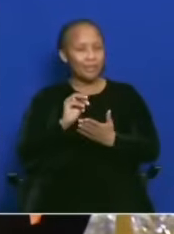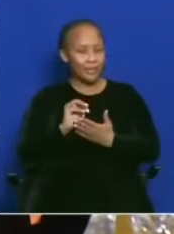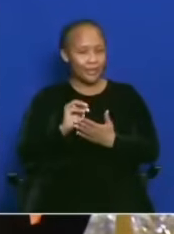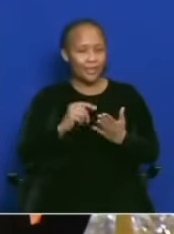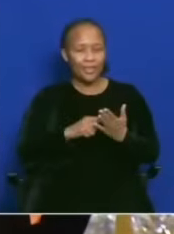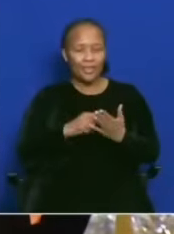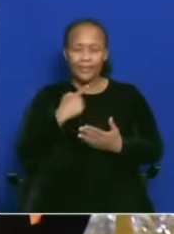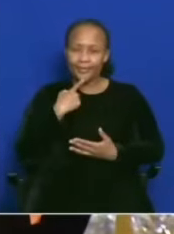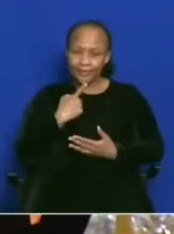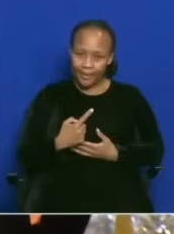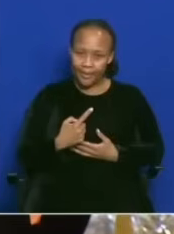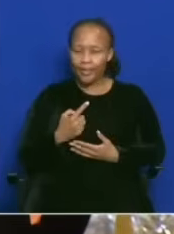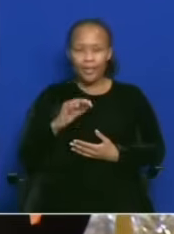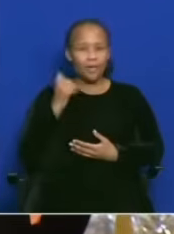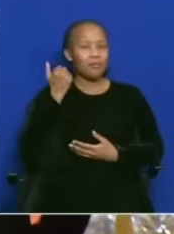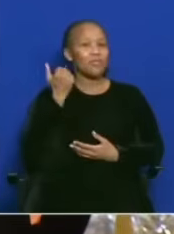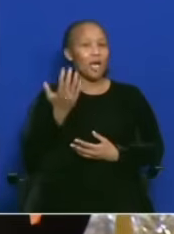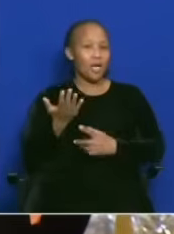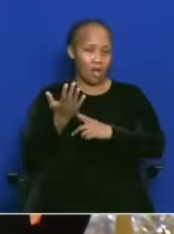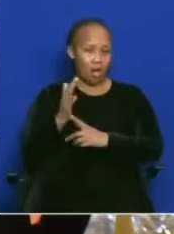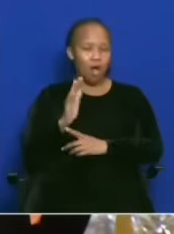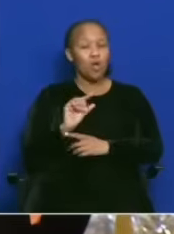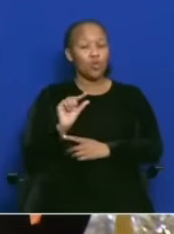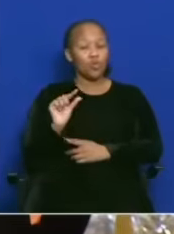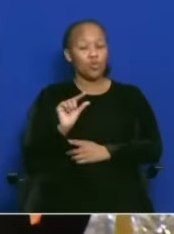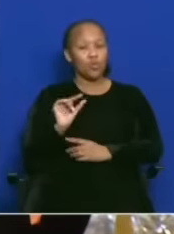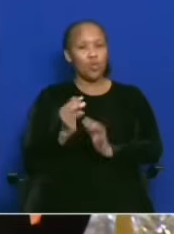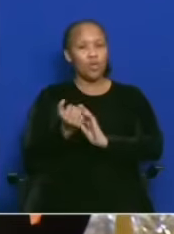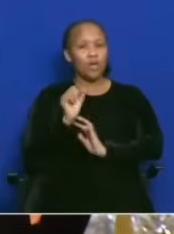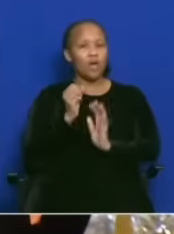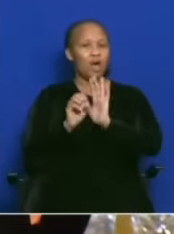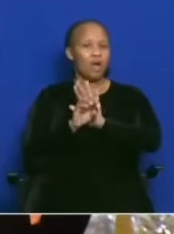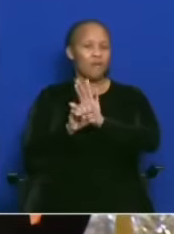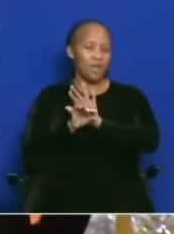bid, the tender will be advertised soon, just to give you a heads up.